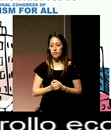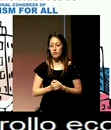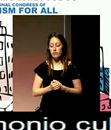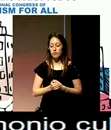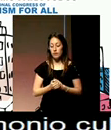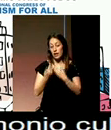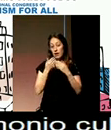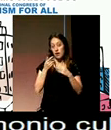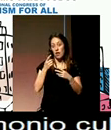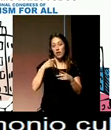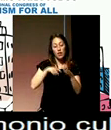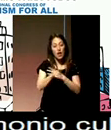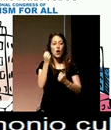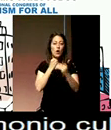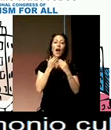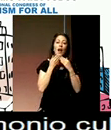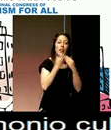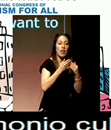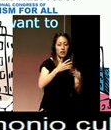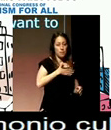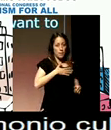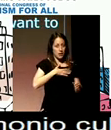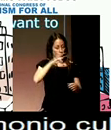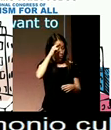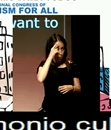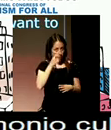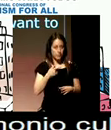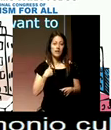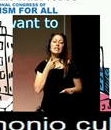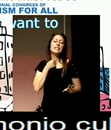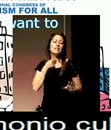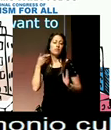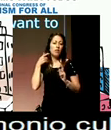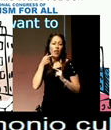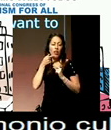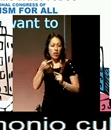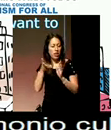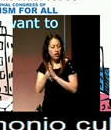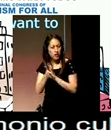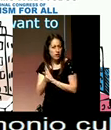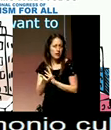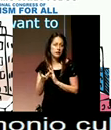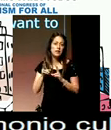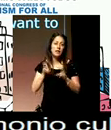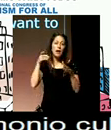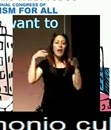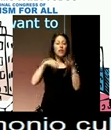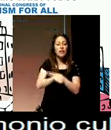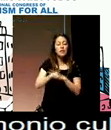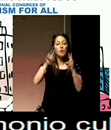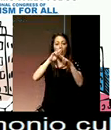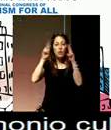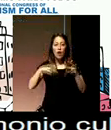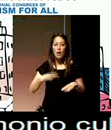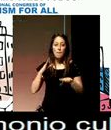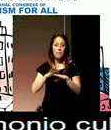I want to say that accessibility to all sites and public spaces, we say. As a matter of fact, it's not only